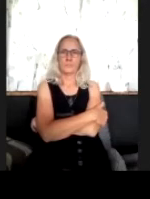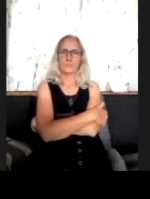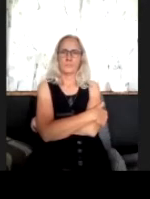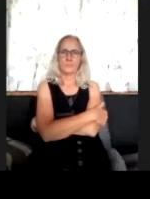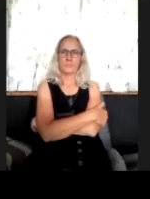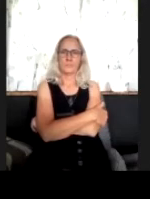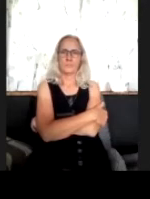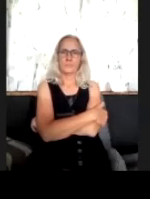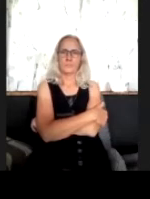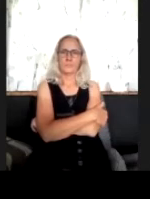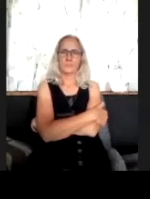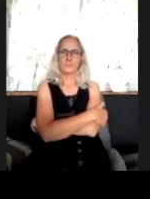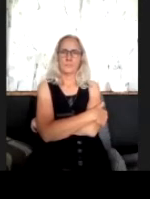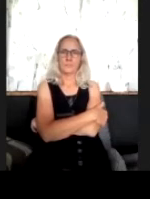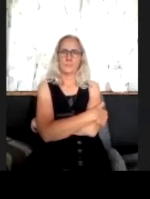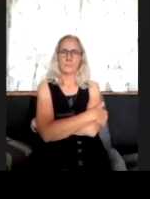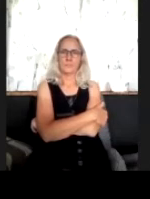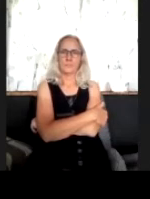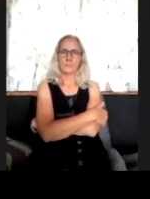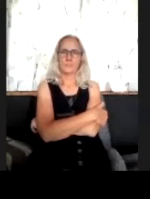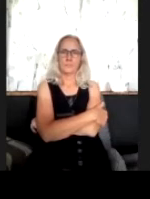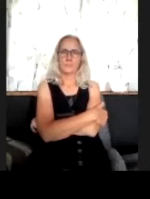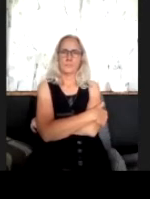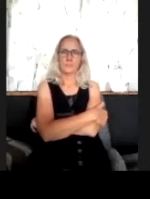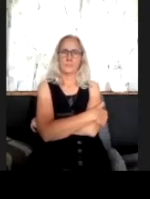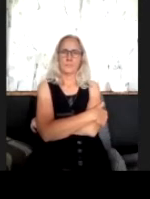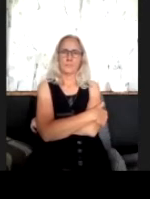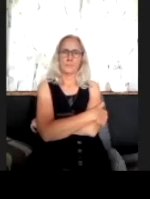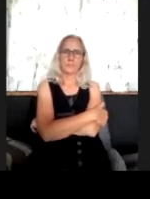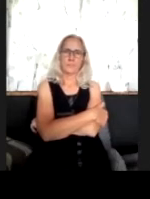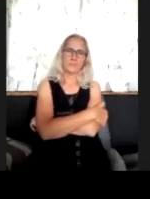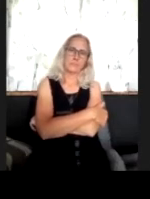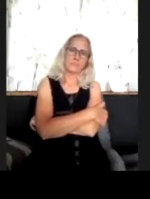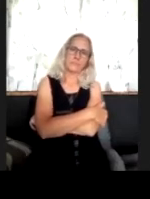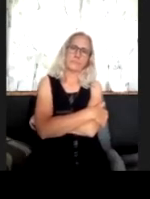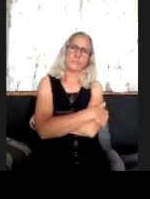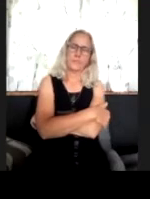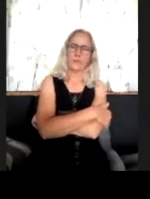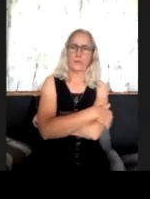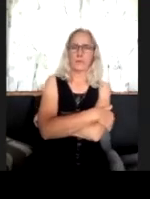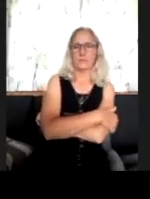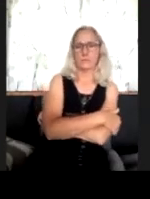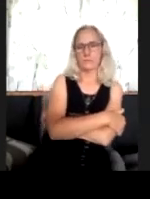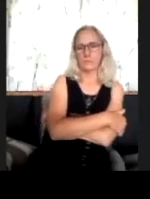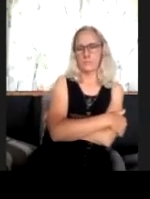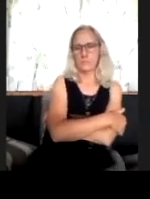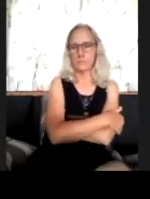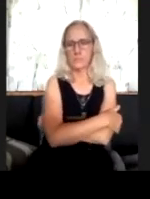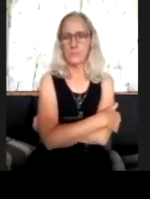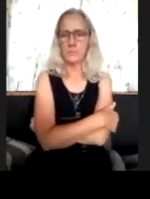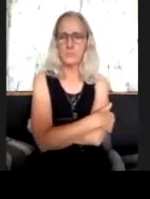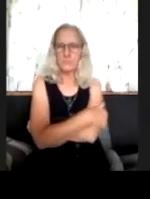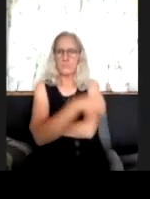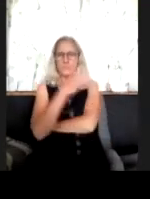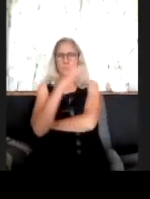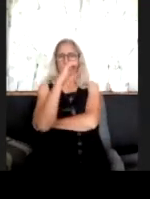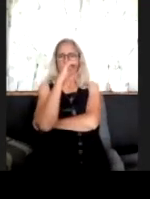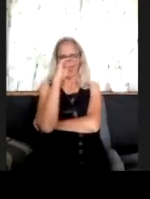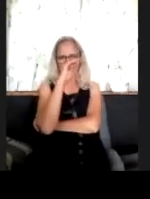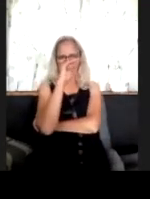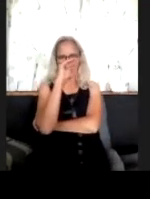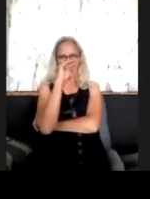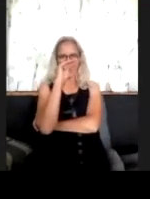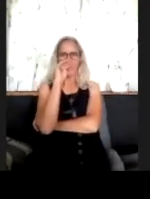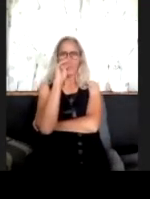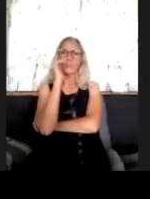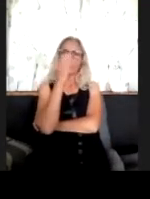works. But we have this, sometime we inherited, not in this culture at least, in